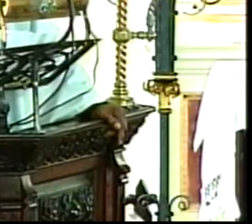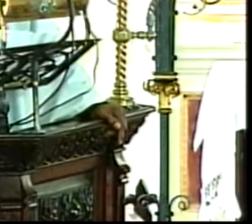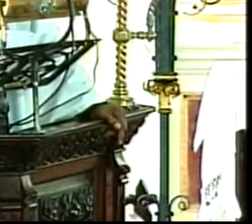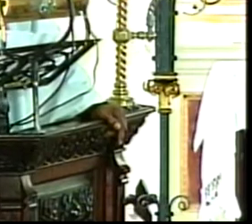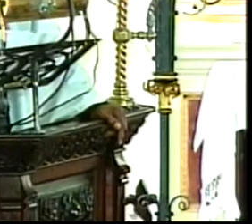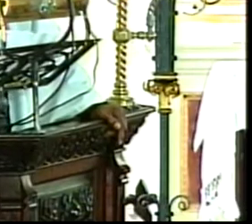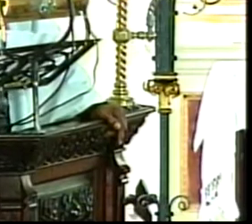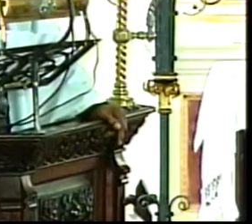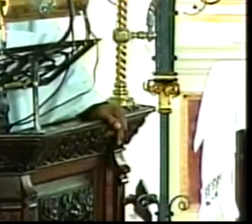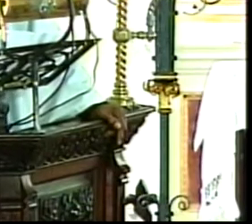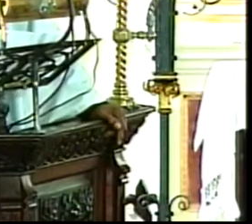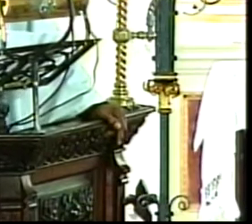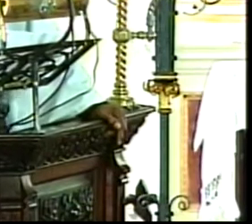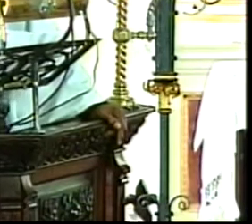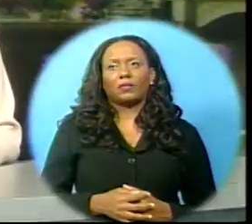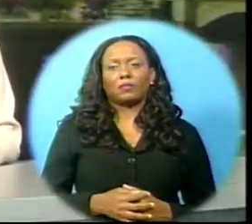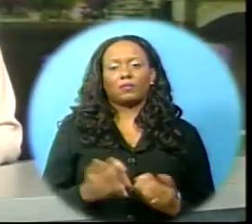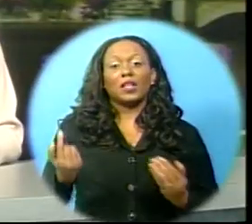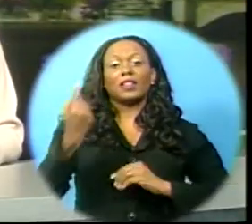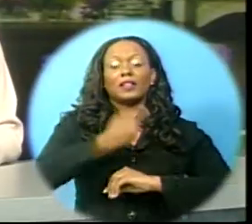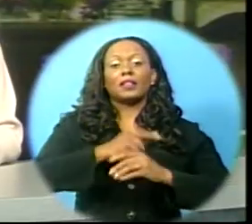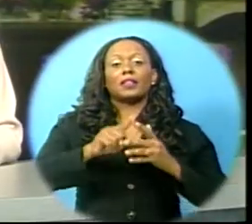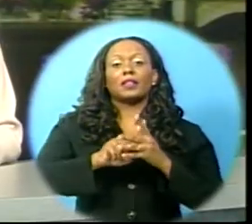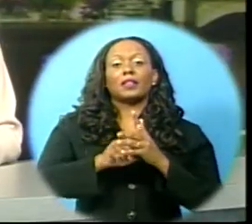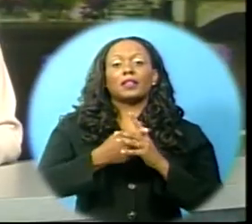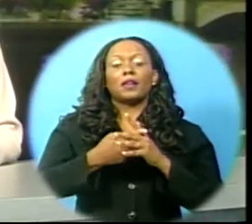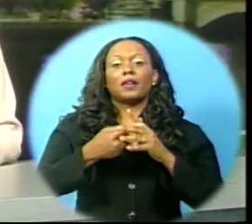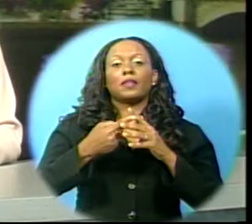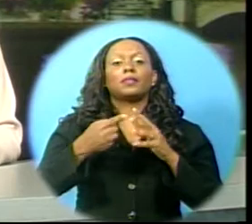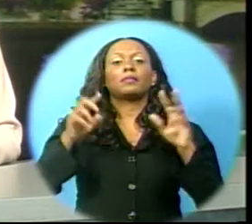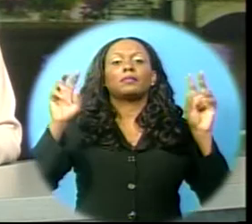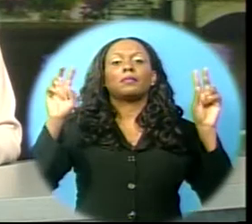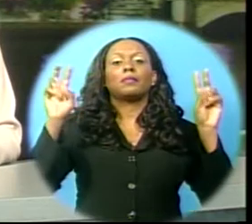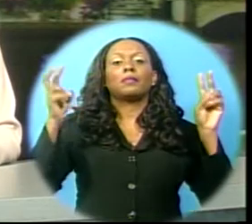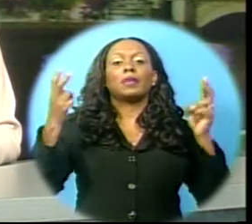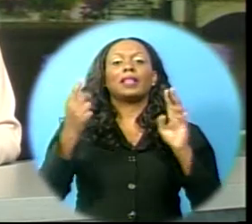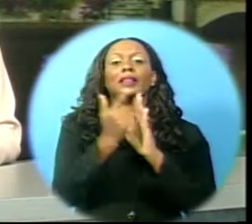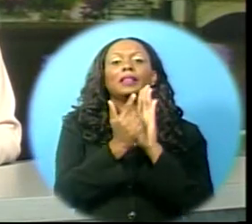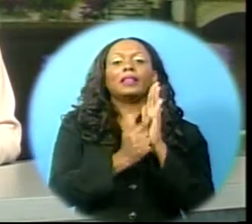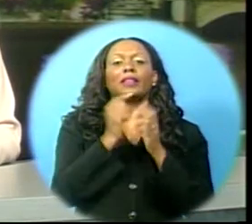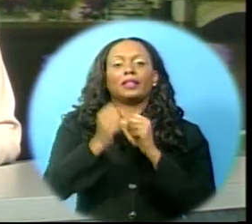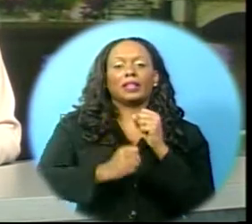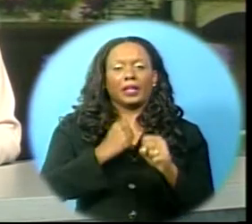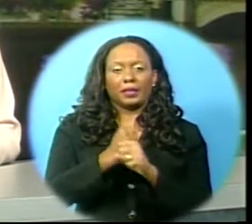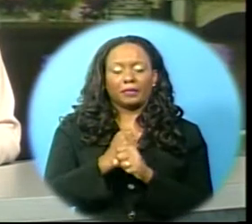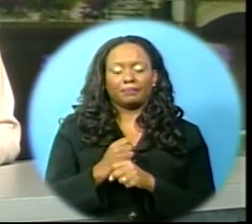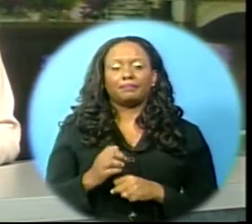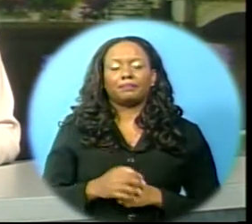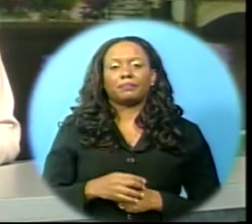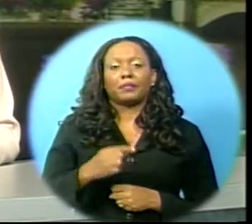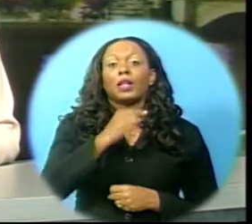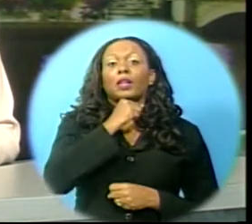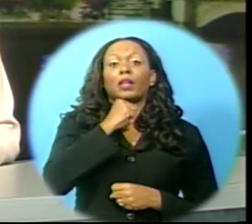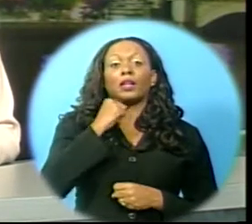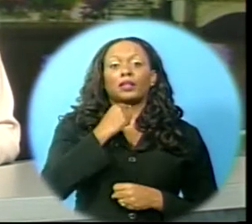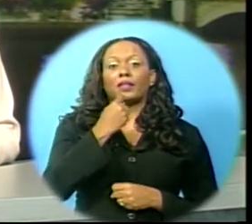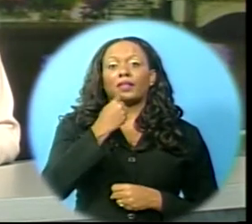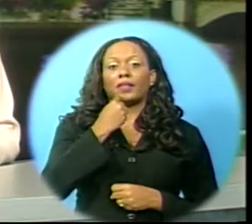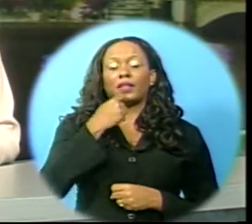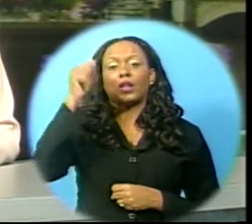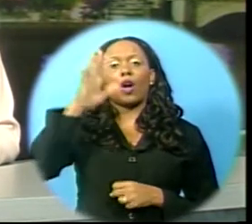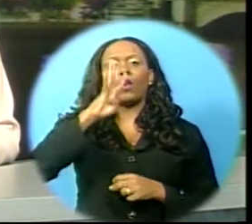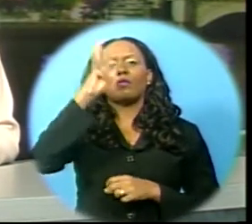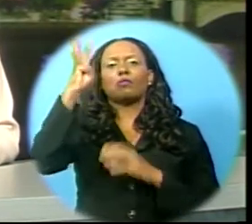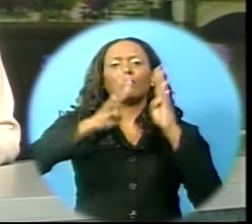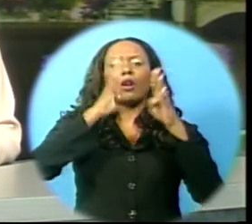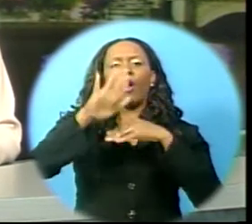the negative as it develops. Reverend Dr. Marshall says God is the creator of all and life must be considered